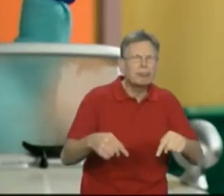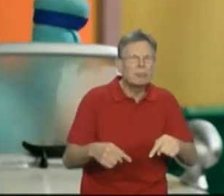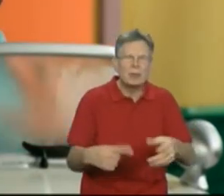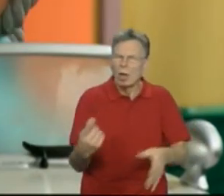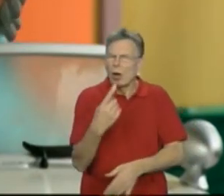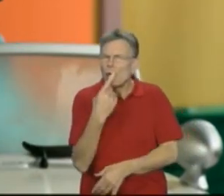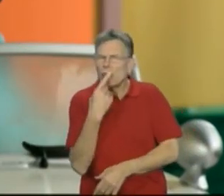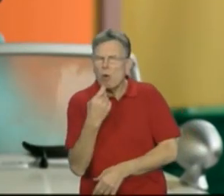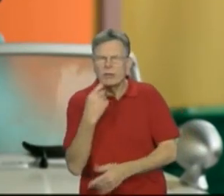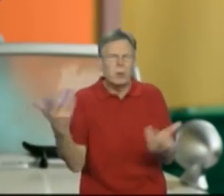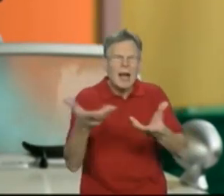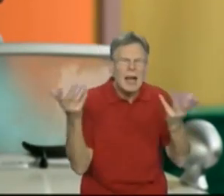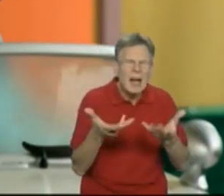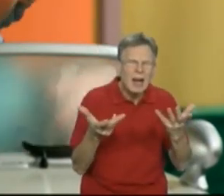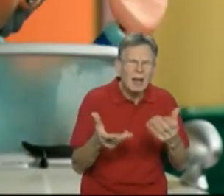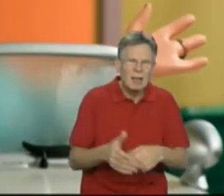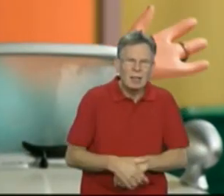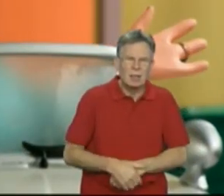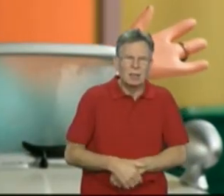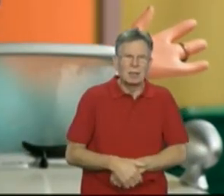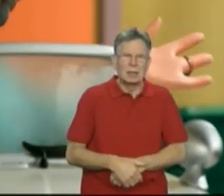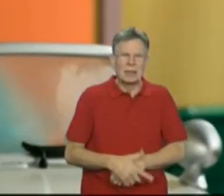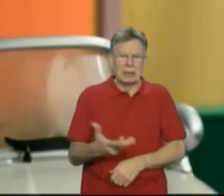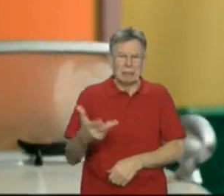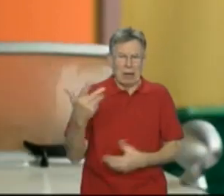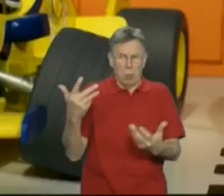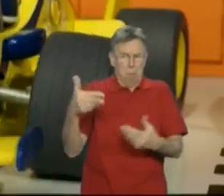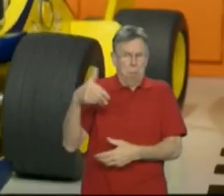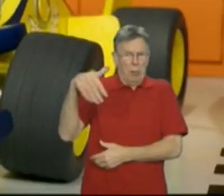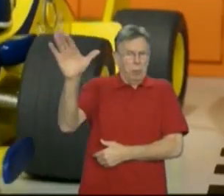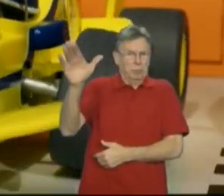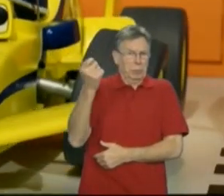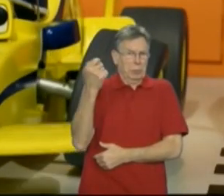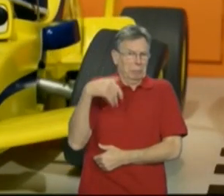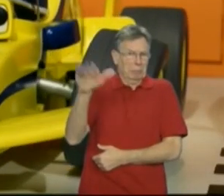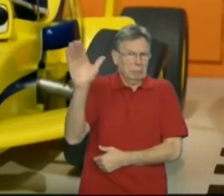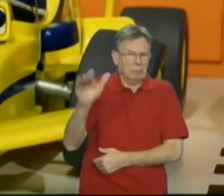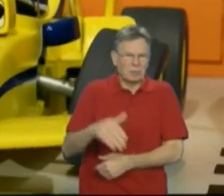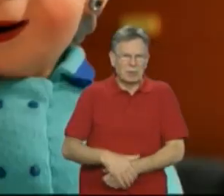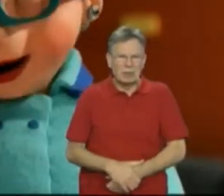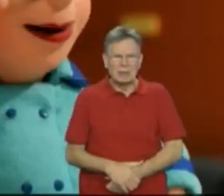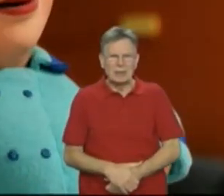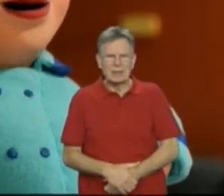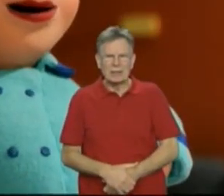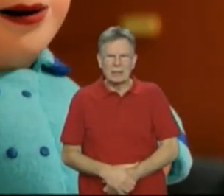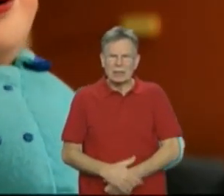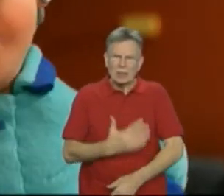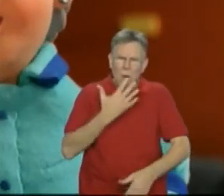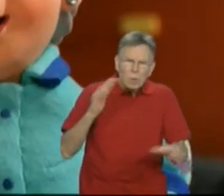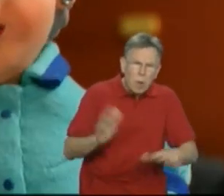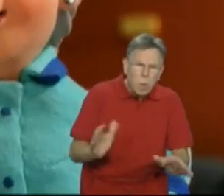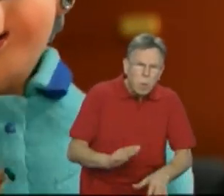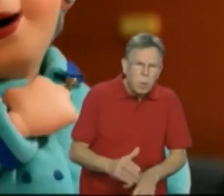Silver Hatch proud. But where is Rory? He just popped out for a moment. Oh, no, no, no,